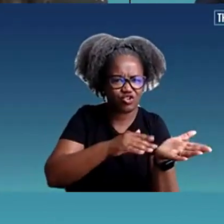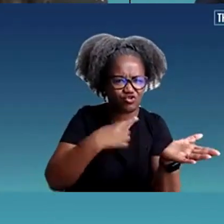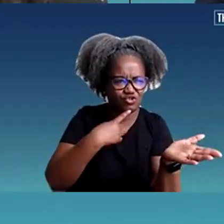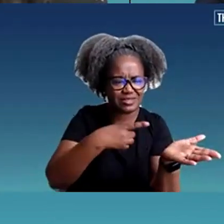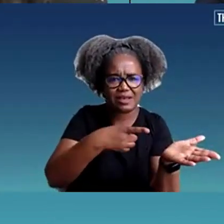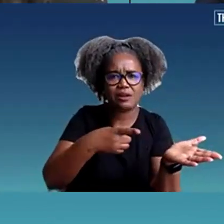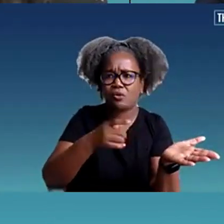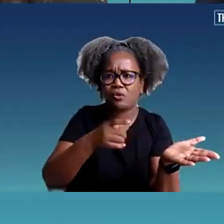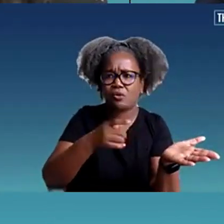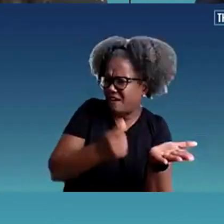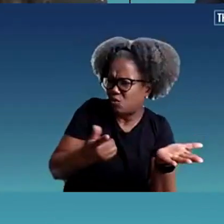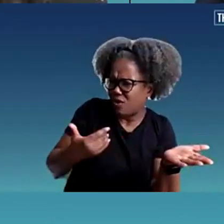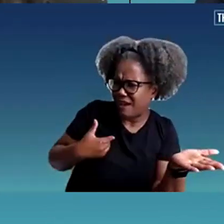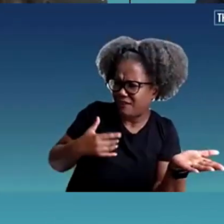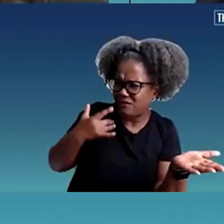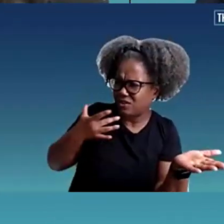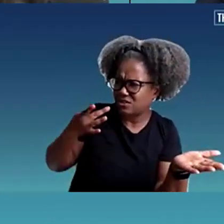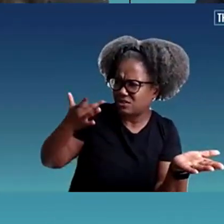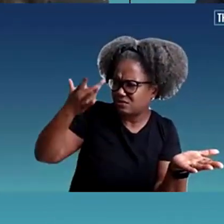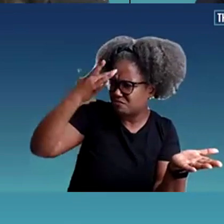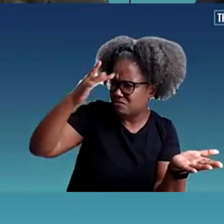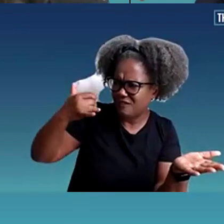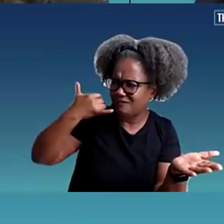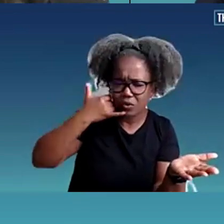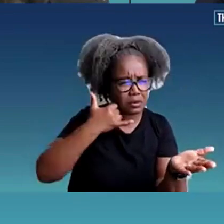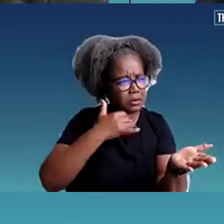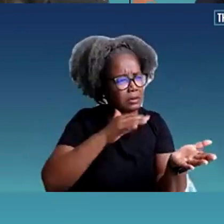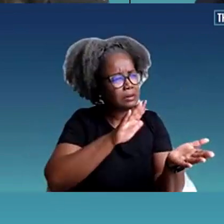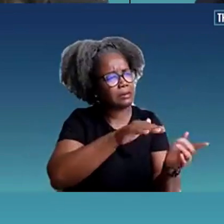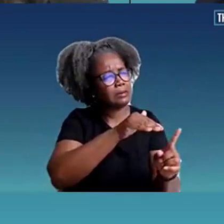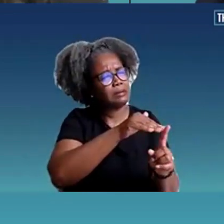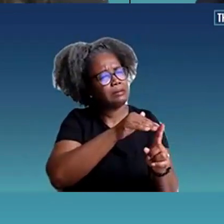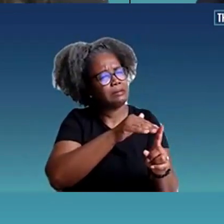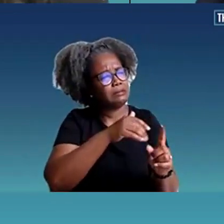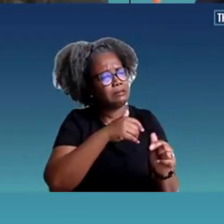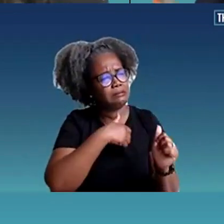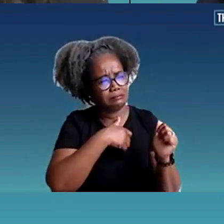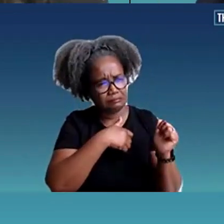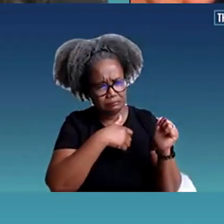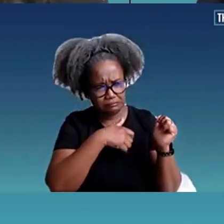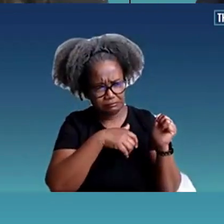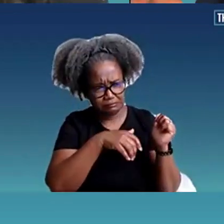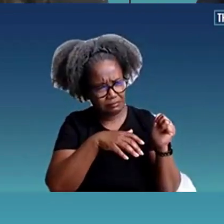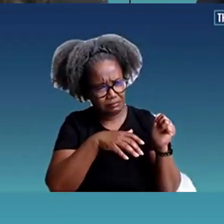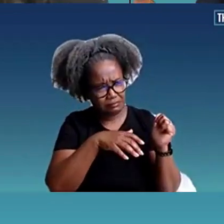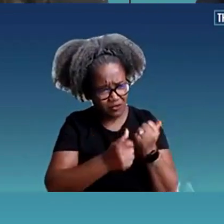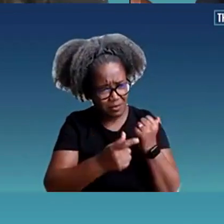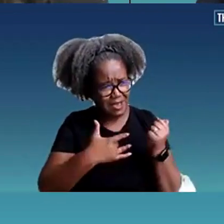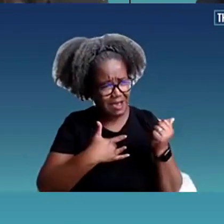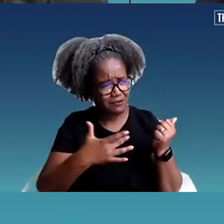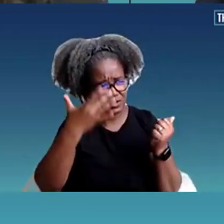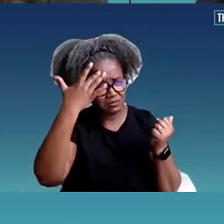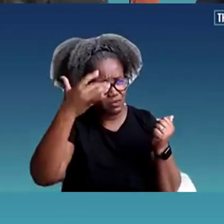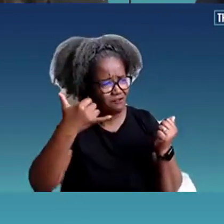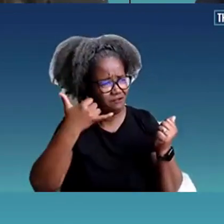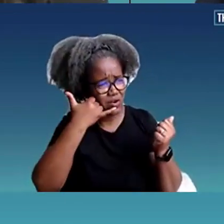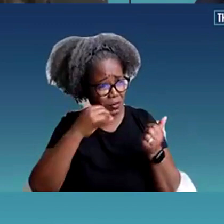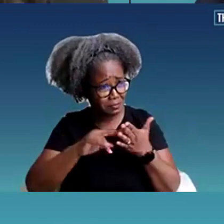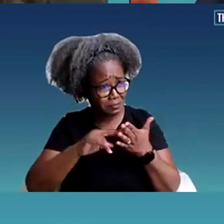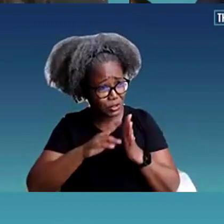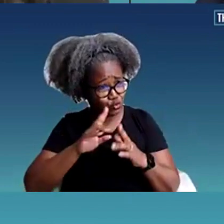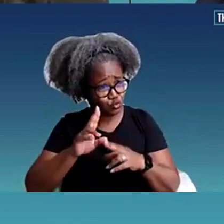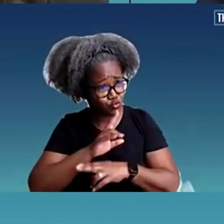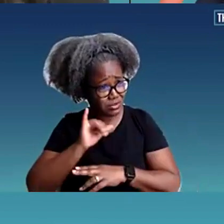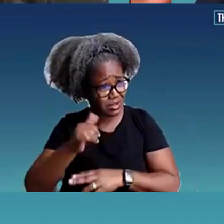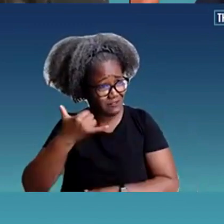because people have a smartphone doesn't mean they use it in a smart way. And it's a bad assumption to assume that everybody actually